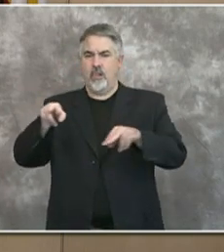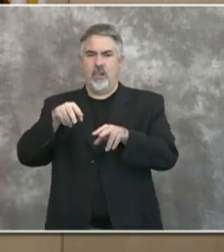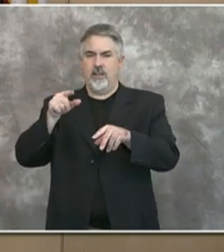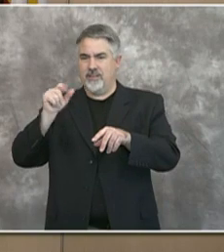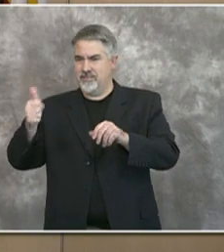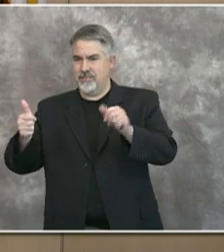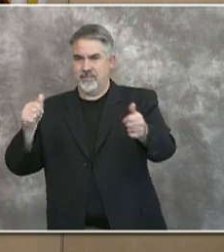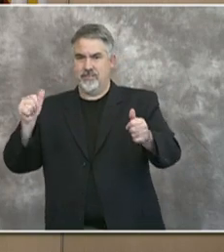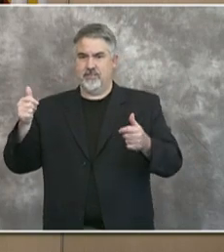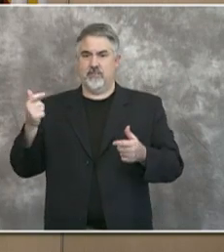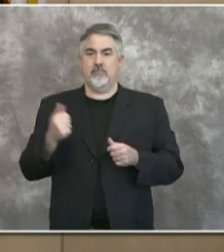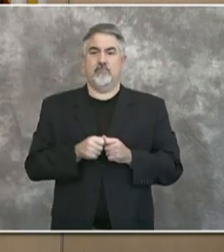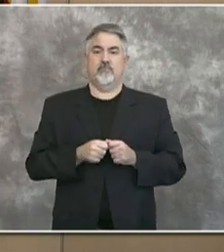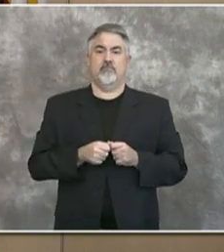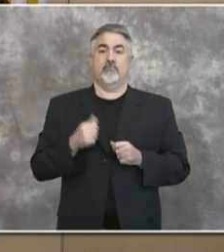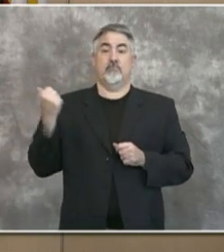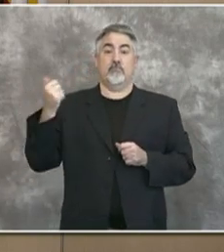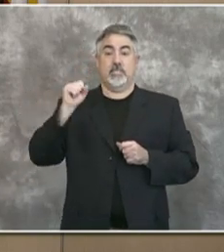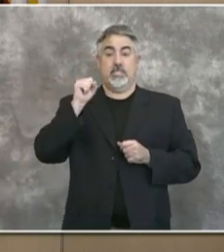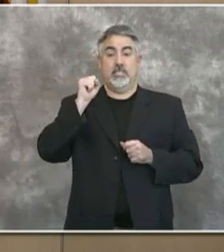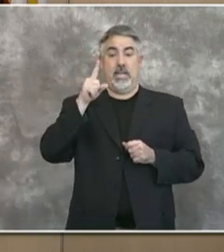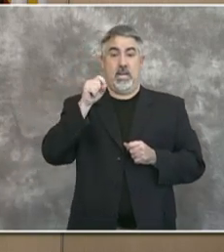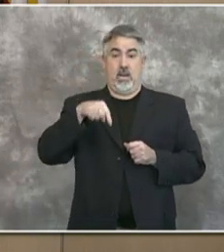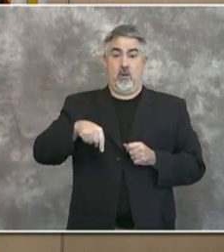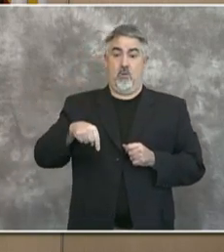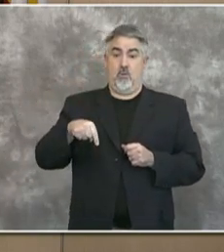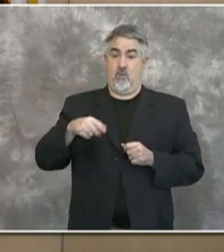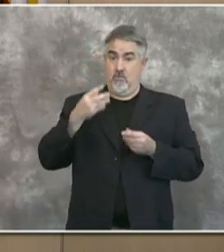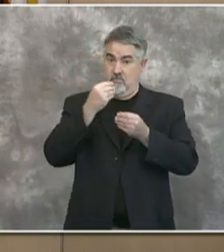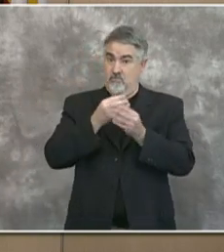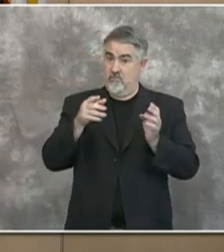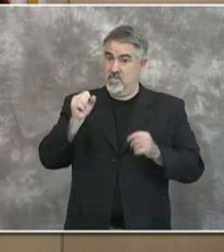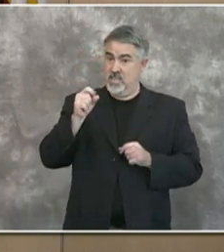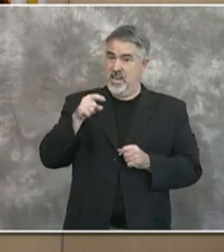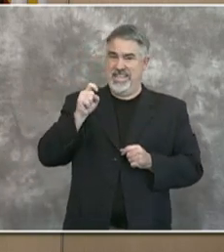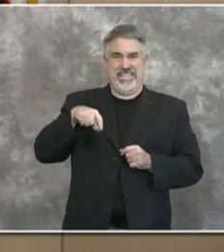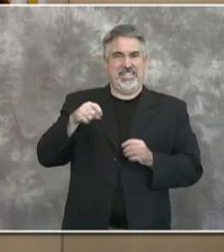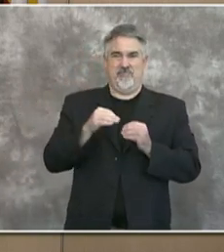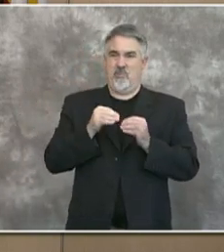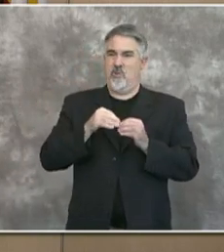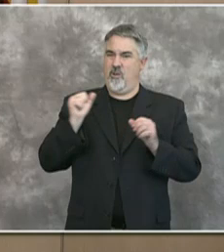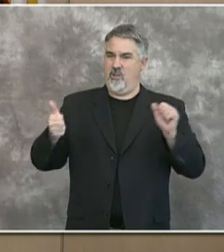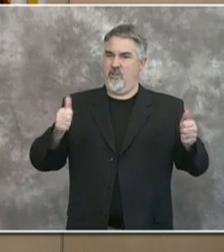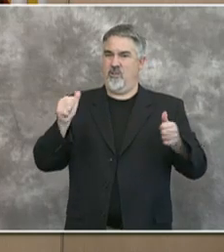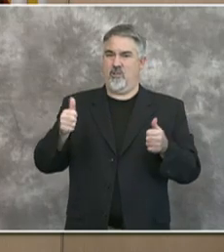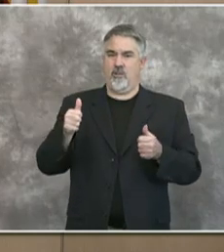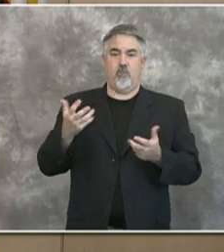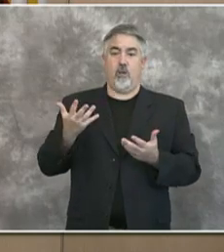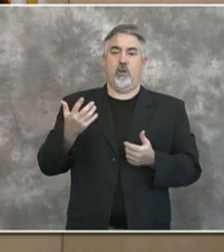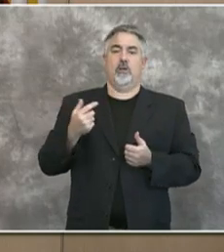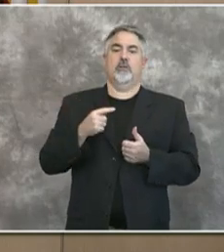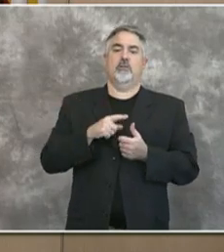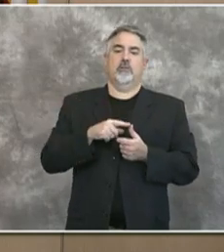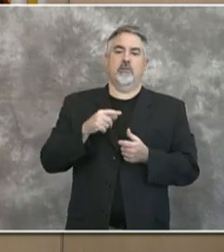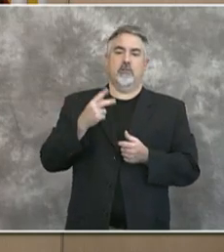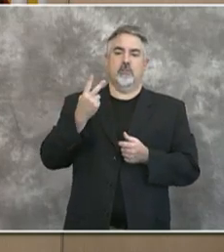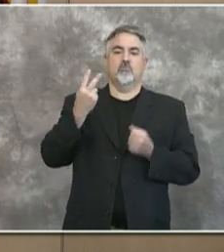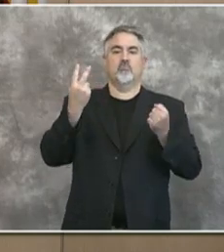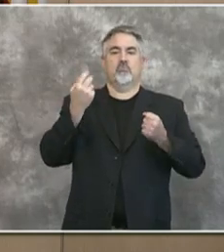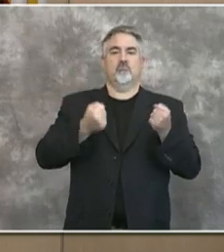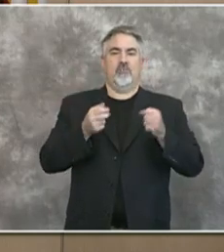of San Diego, what we are doing in terms of expanding testing, the additional